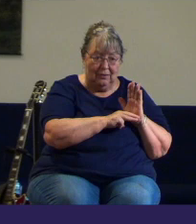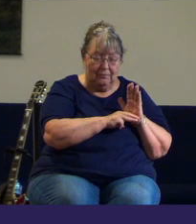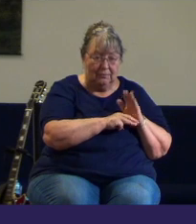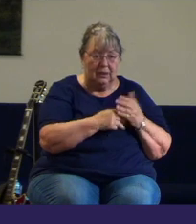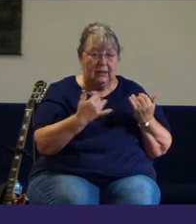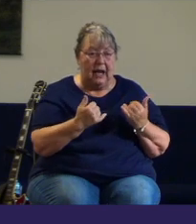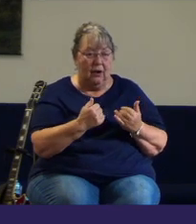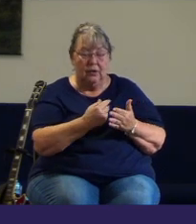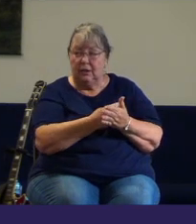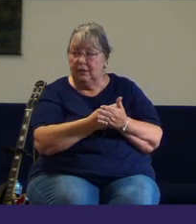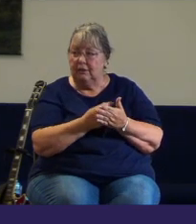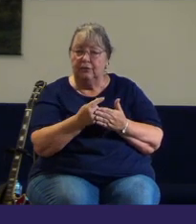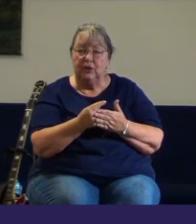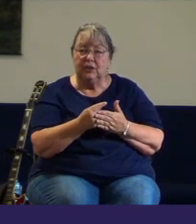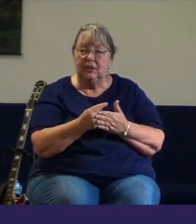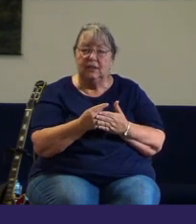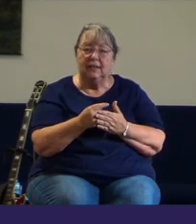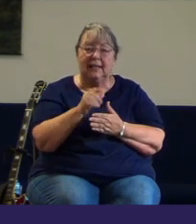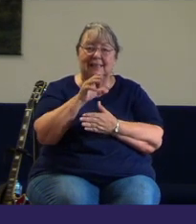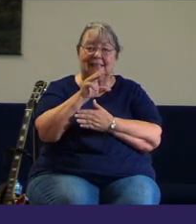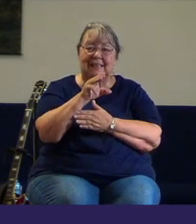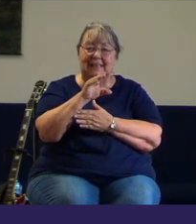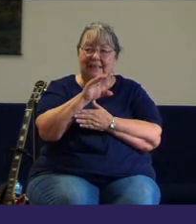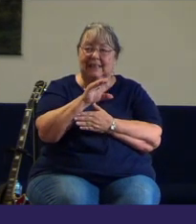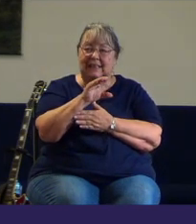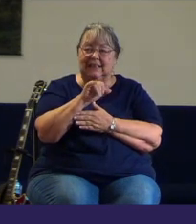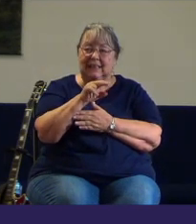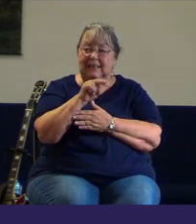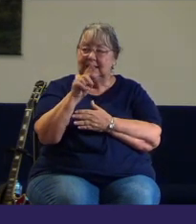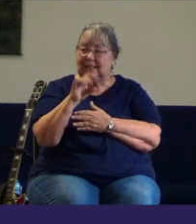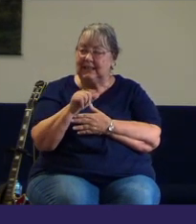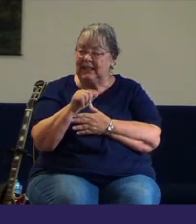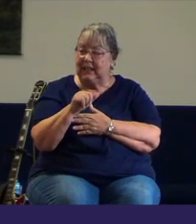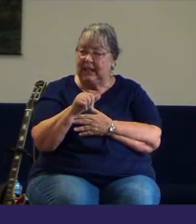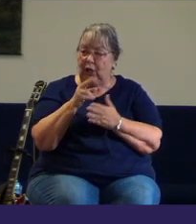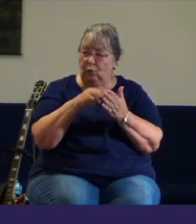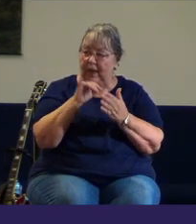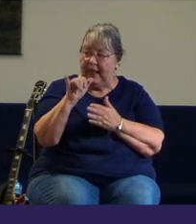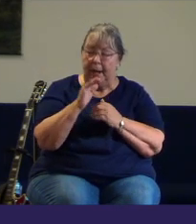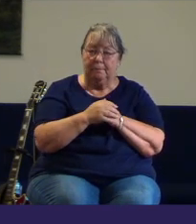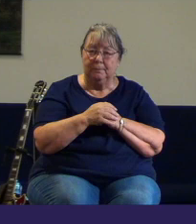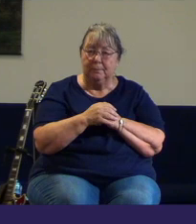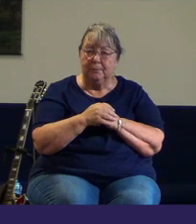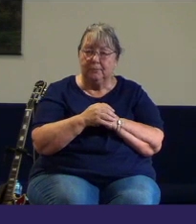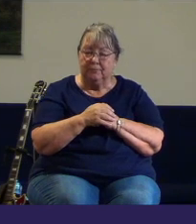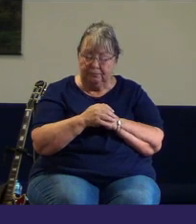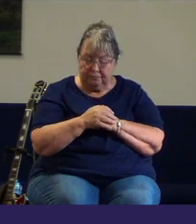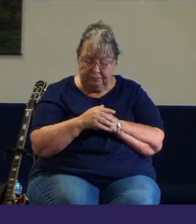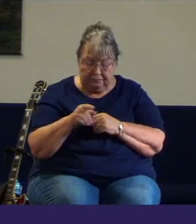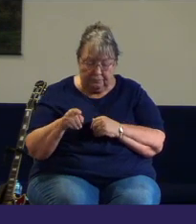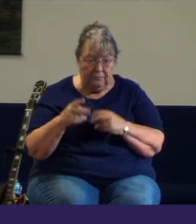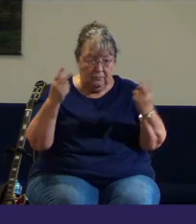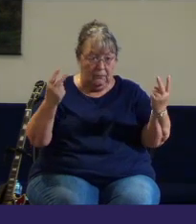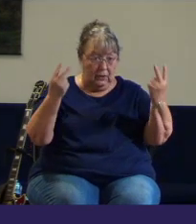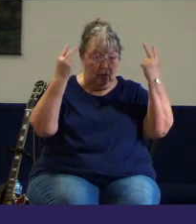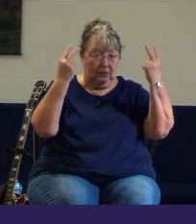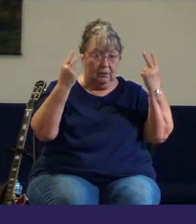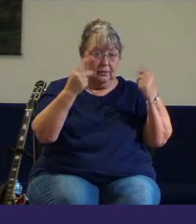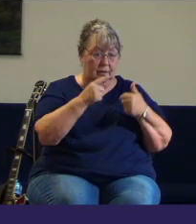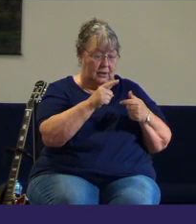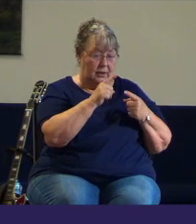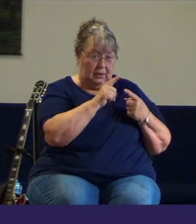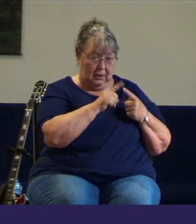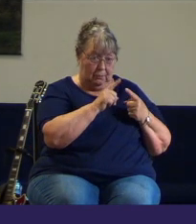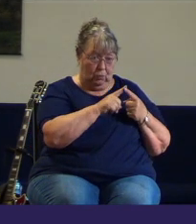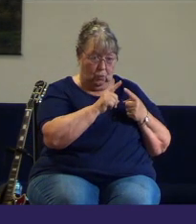that Sister Cindy read. Thank you for reading that today. I want you to notice up on the screen that Jesus prayed.